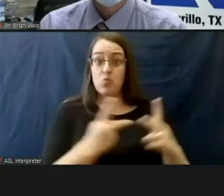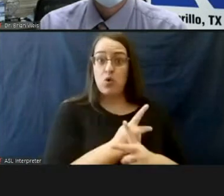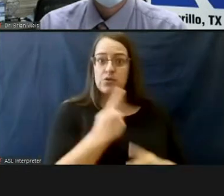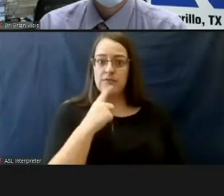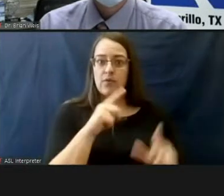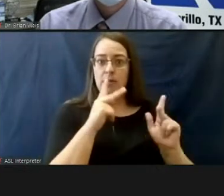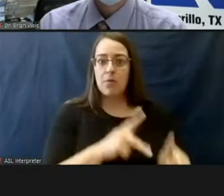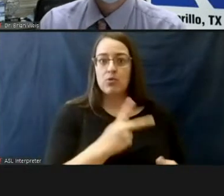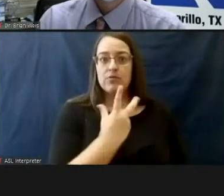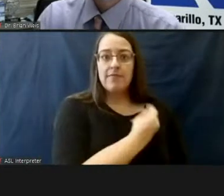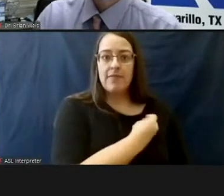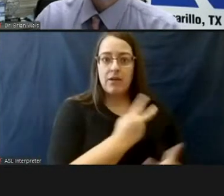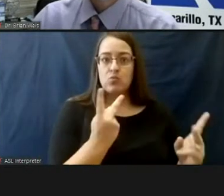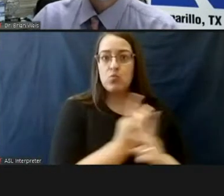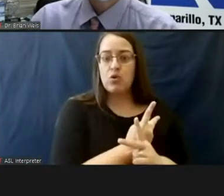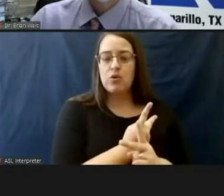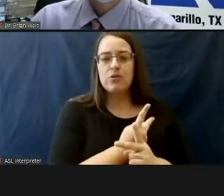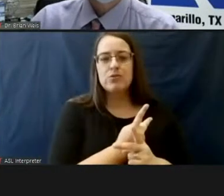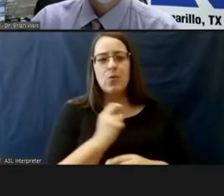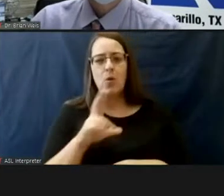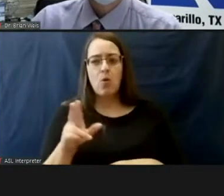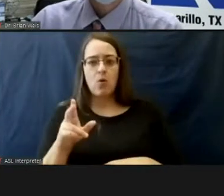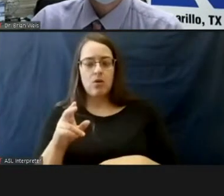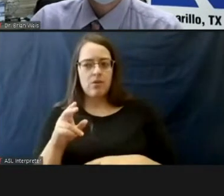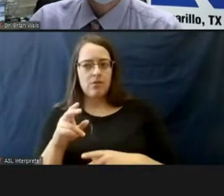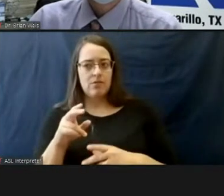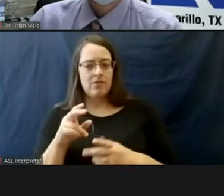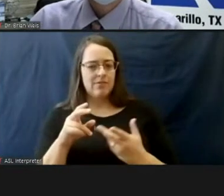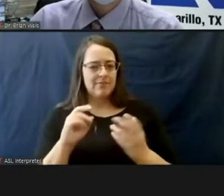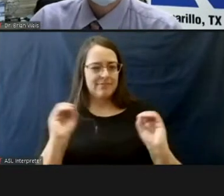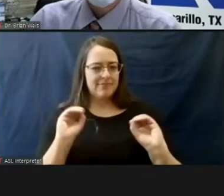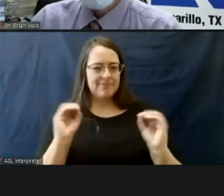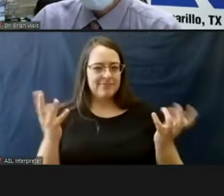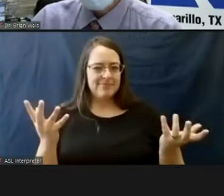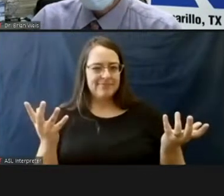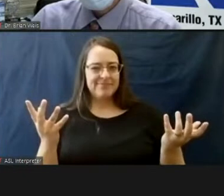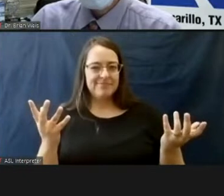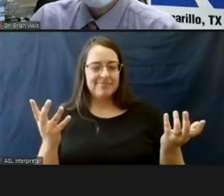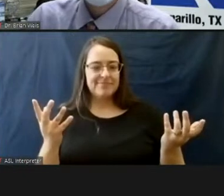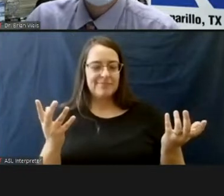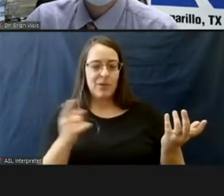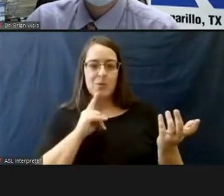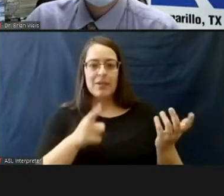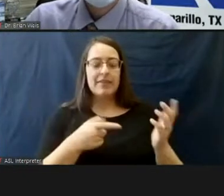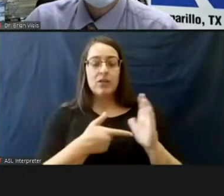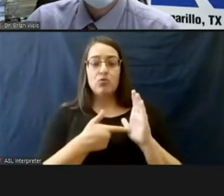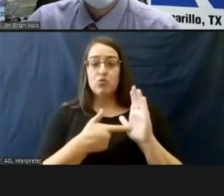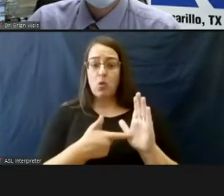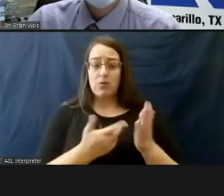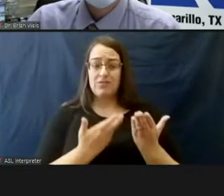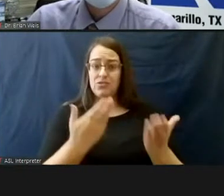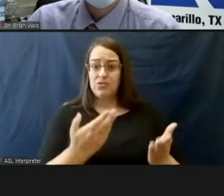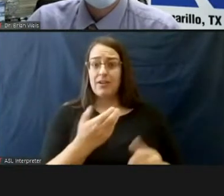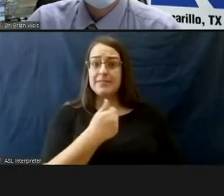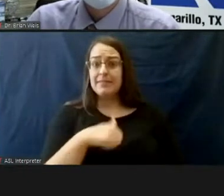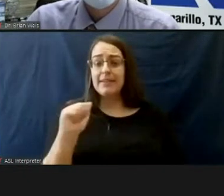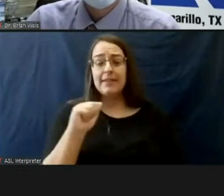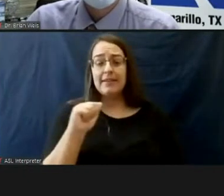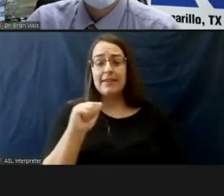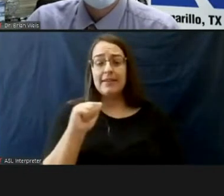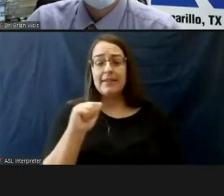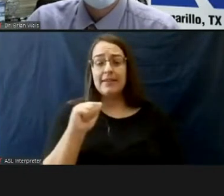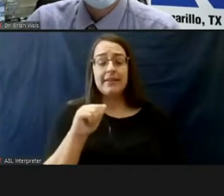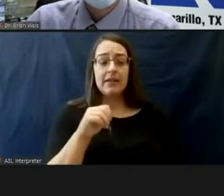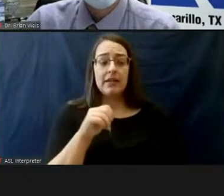patient populations. Again, showing that there's nothing to suggest that there's any kind of significant adverse event